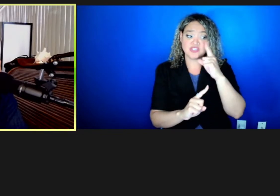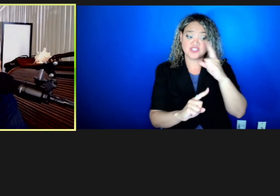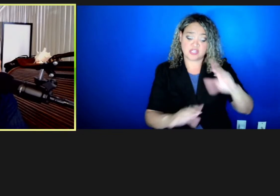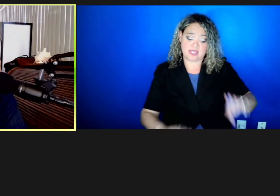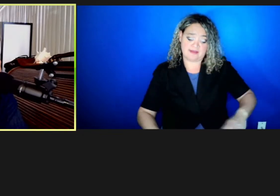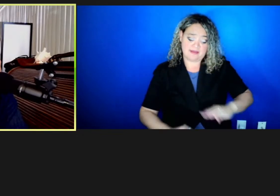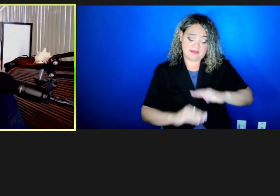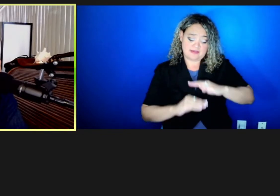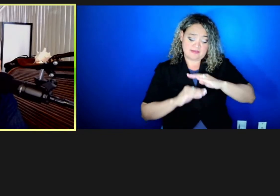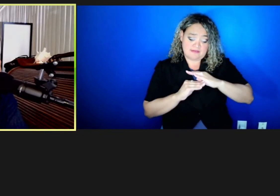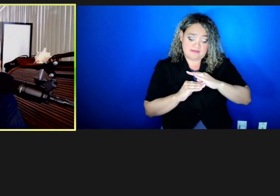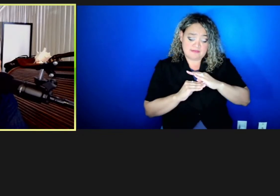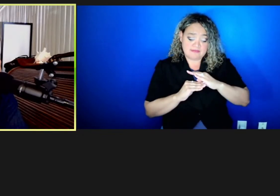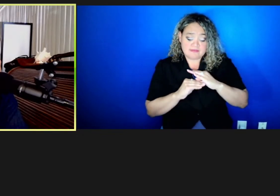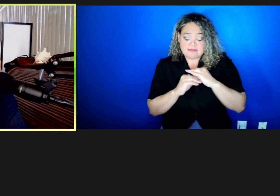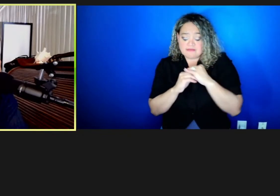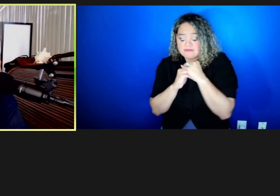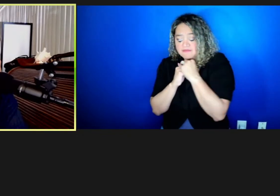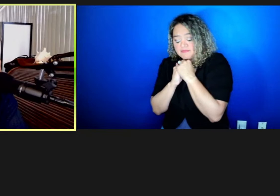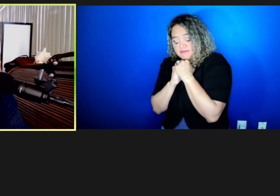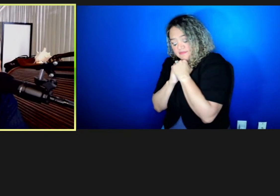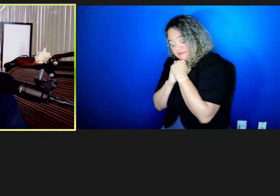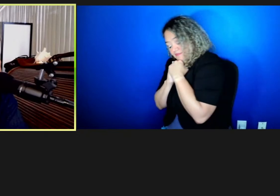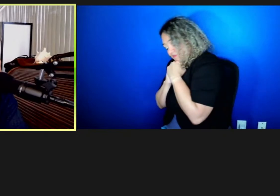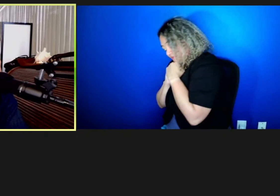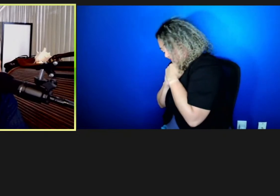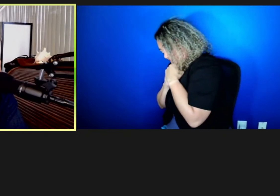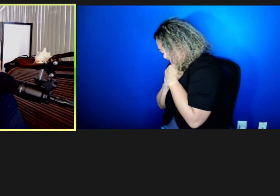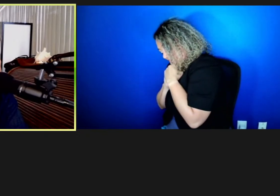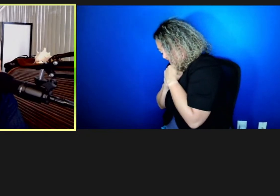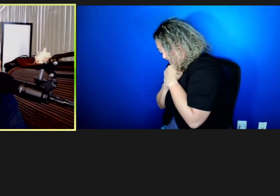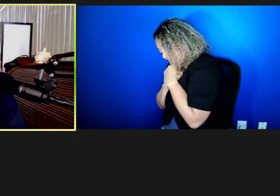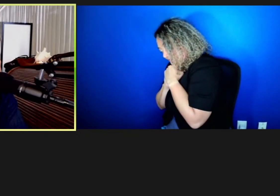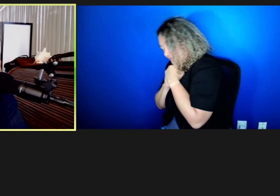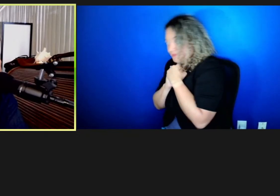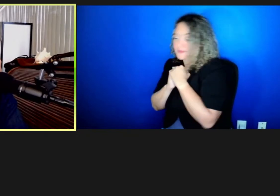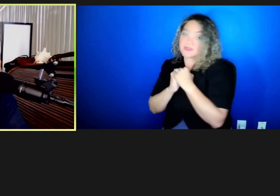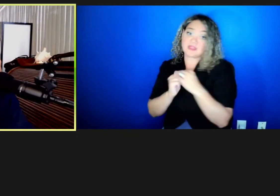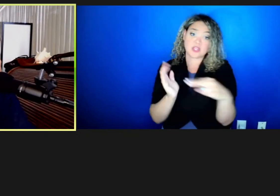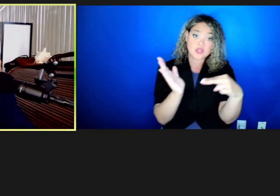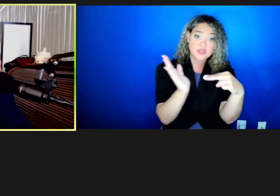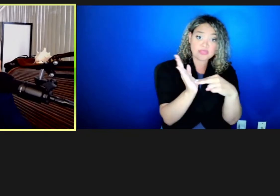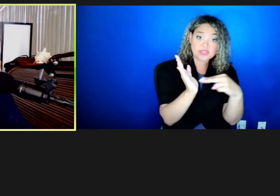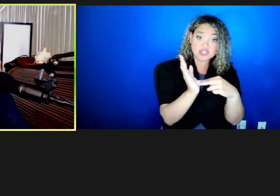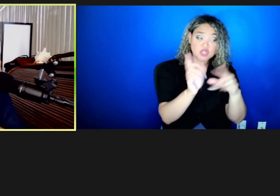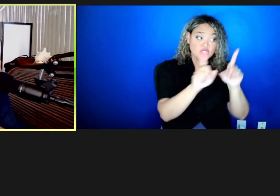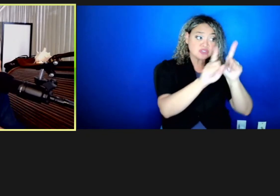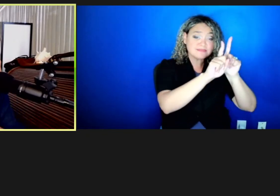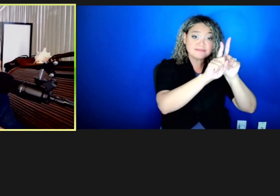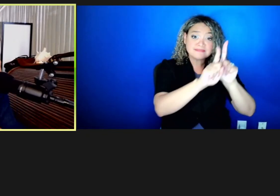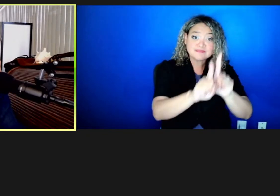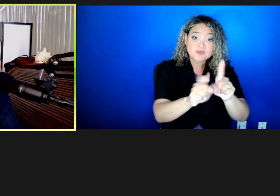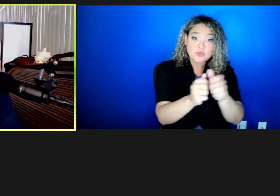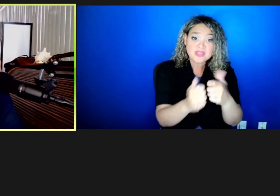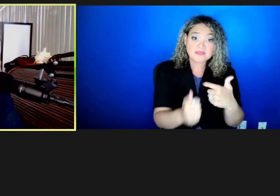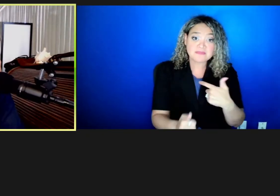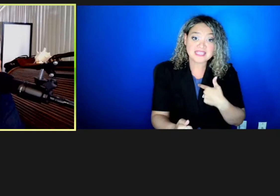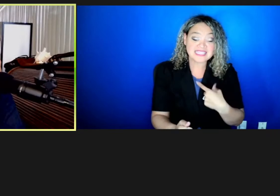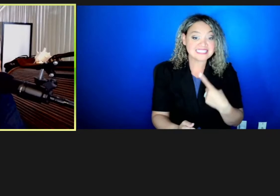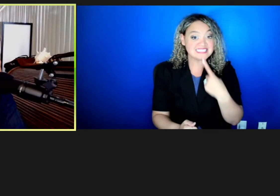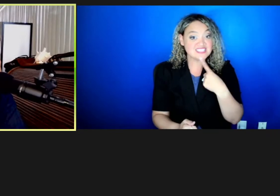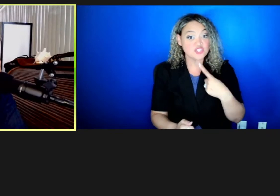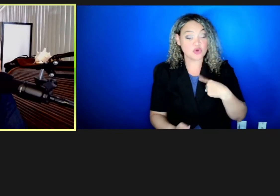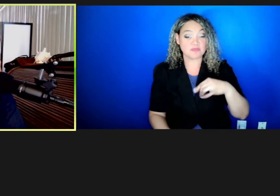Jean laid on her side with her back toward me. A nurse had followed me into her room and told me that